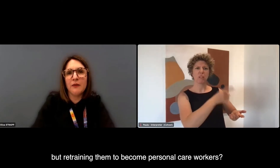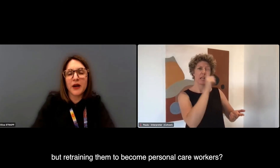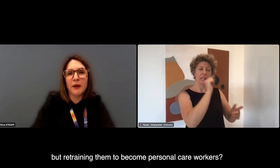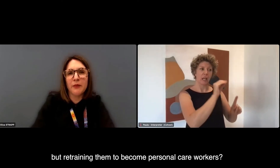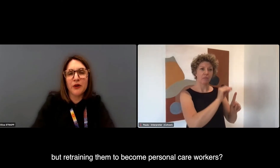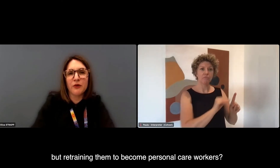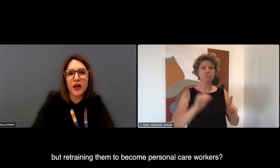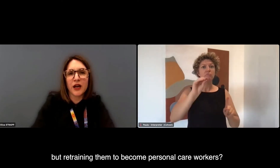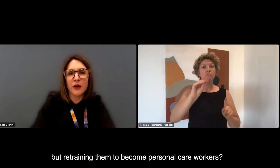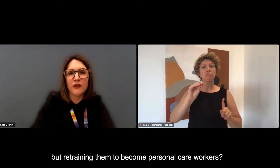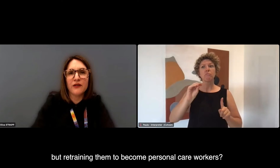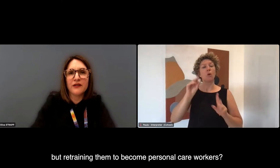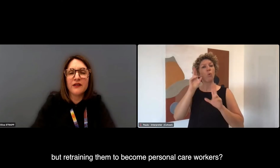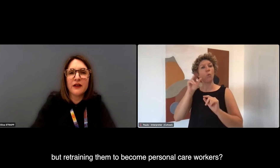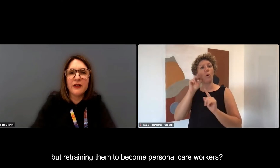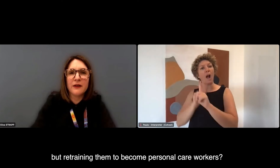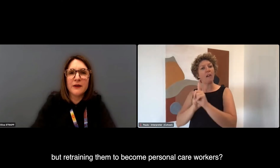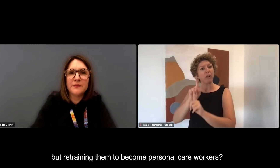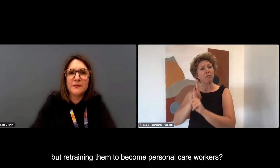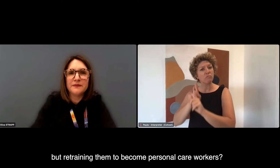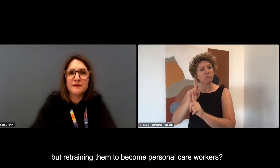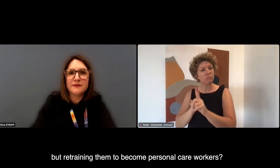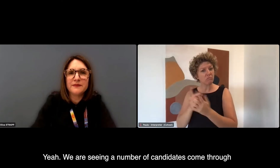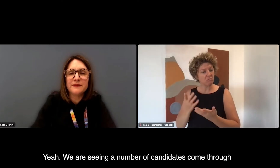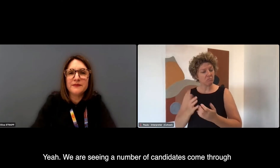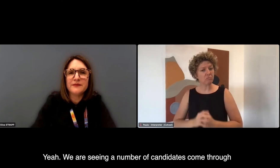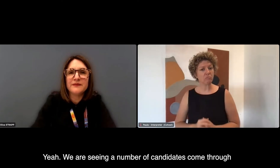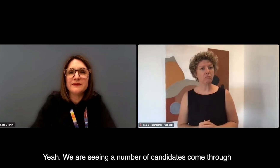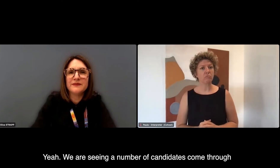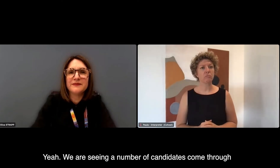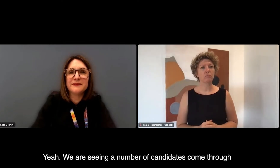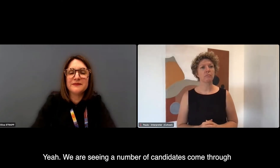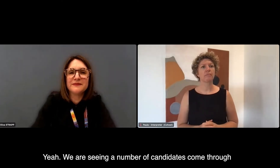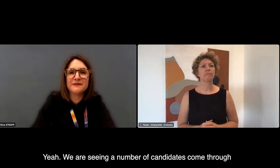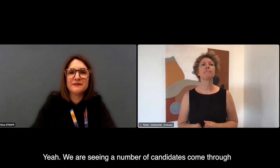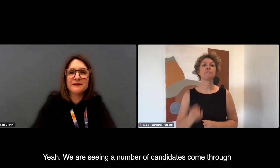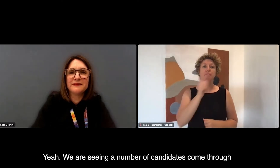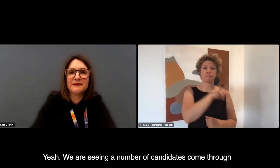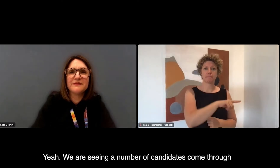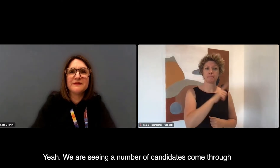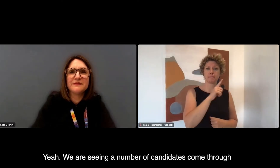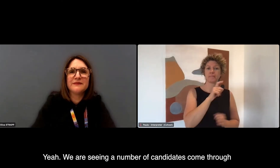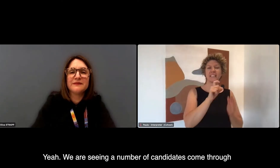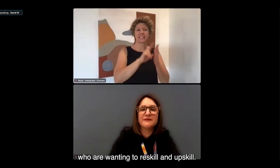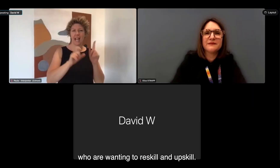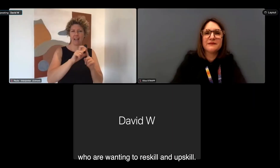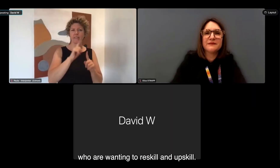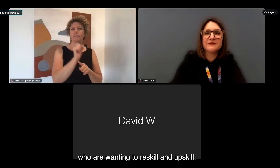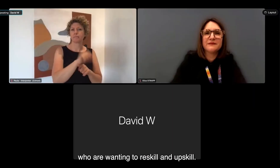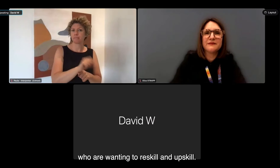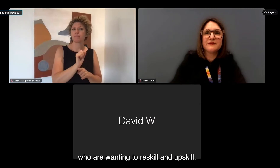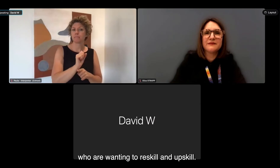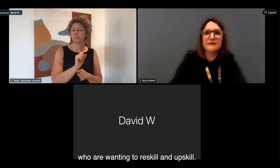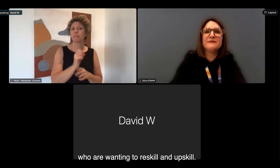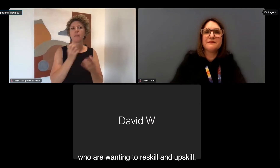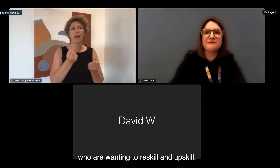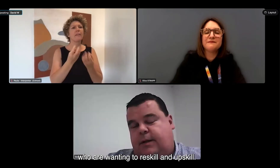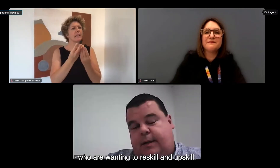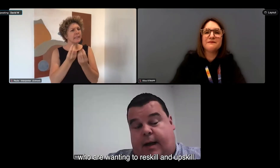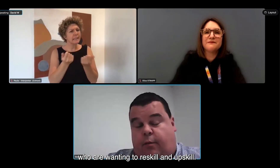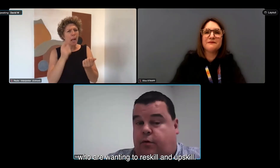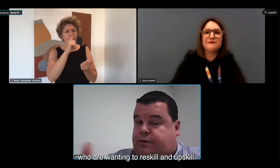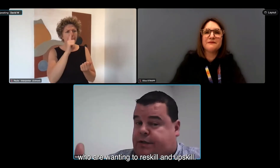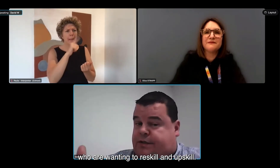retraining them to become personal care workers. Yeah, we are seeing a number of candidates come through who are wanting to reskill